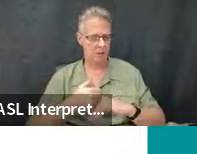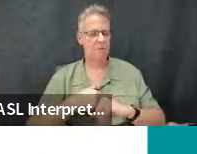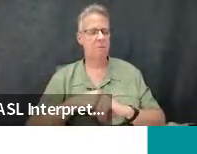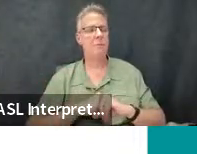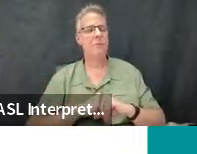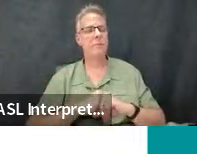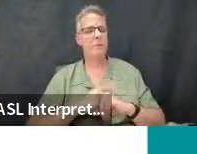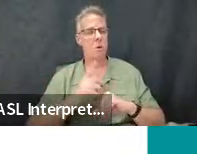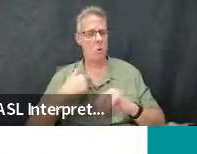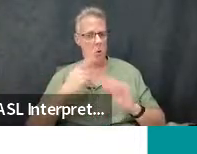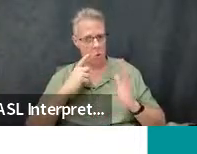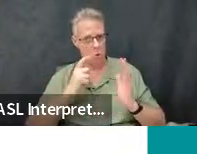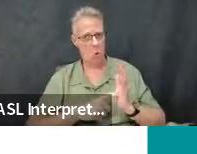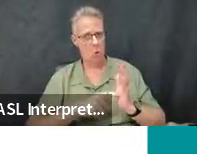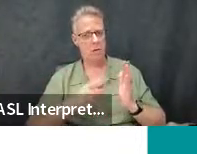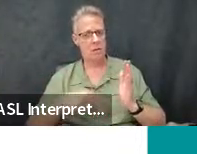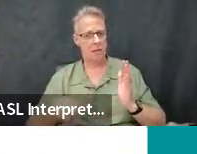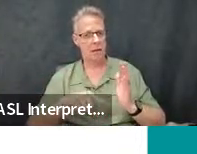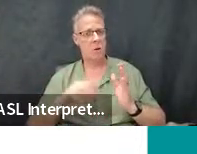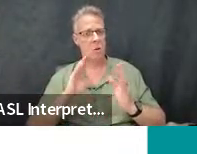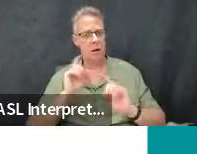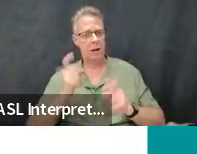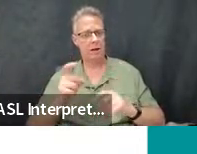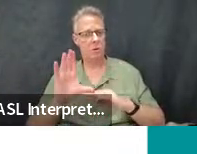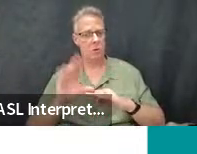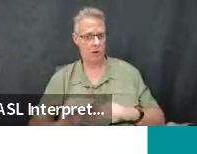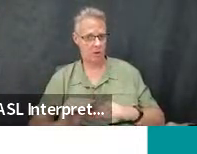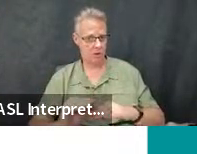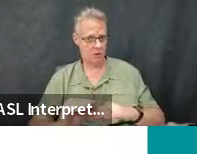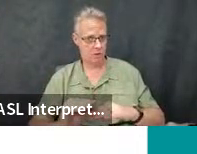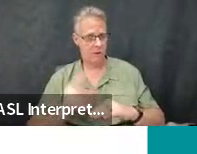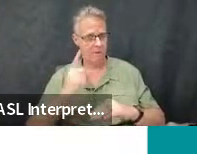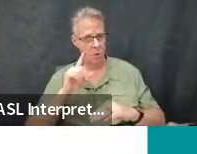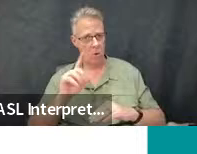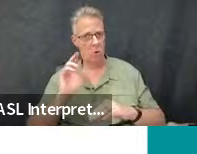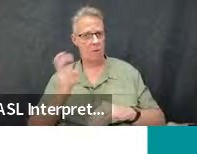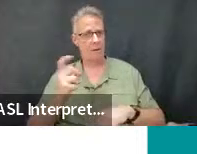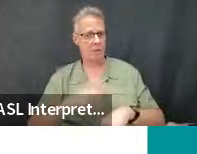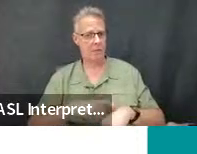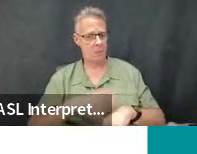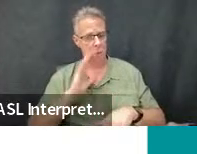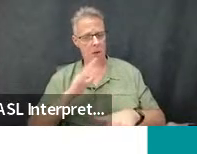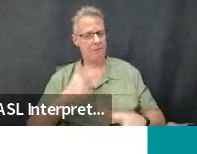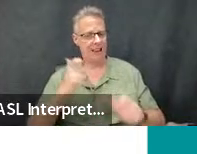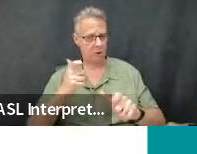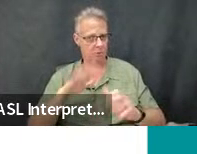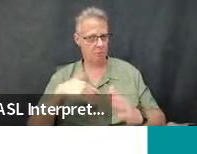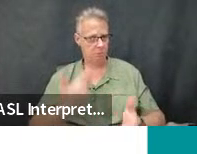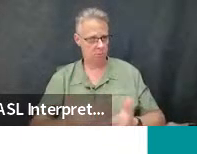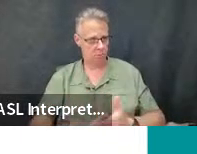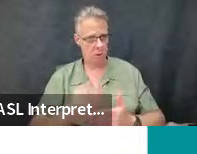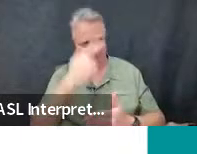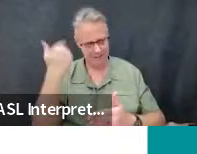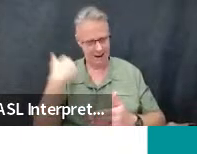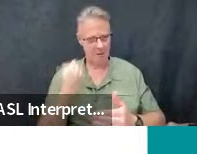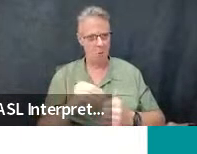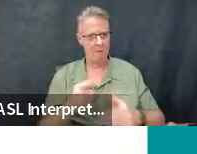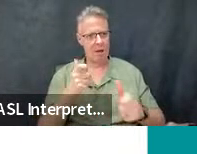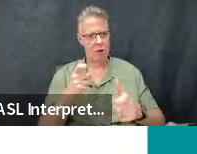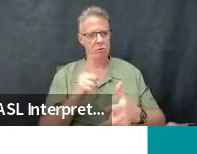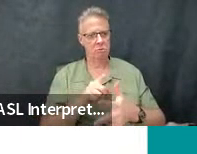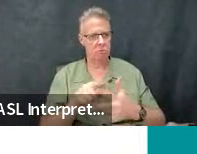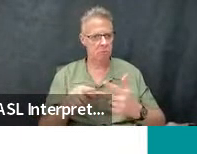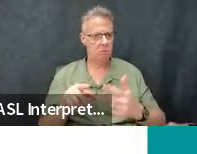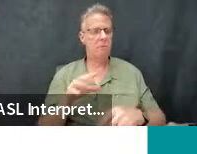they received reductions in travel time because of those alternate modes of transportation.